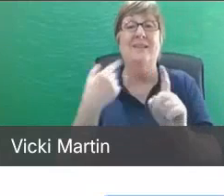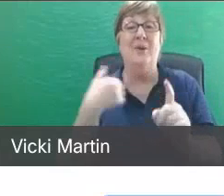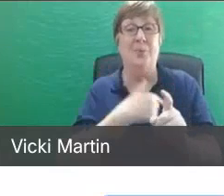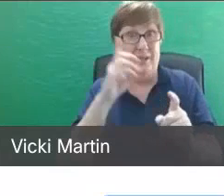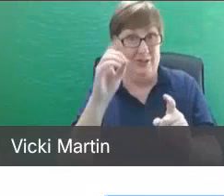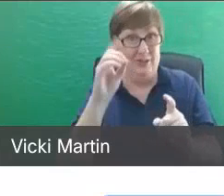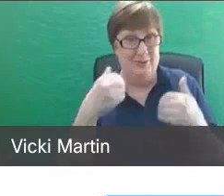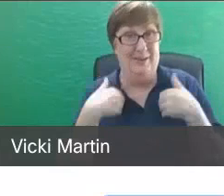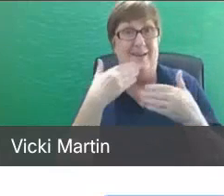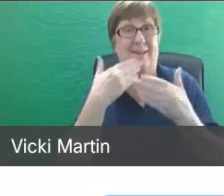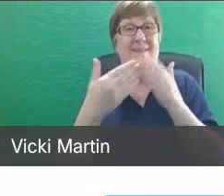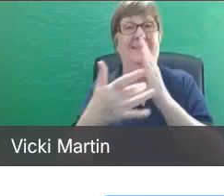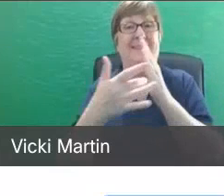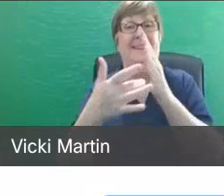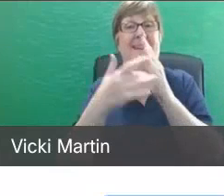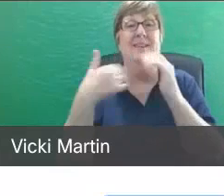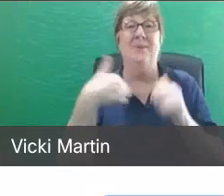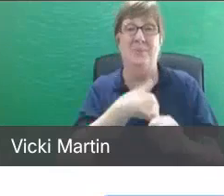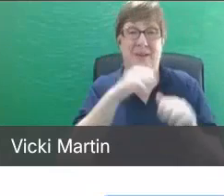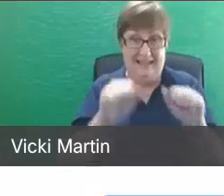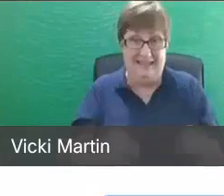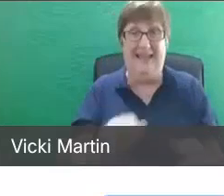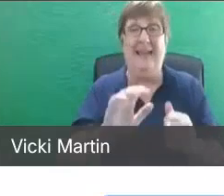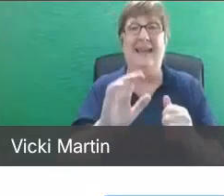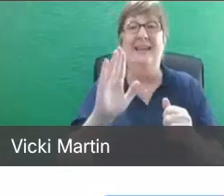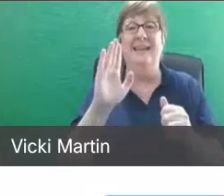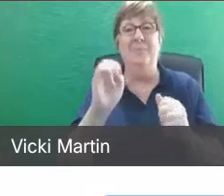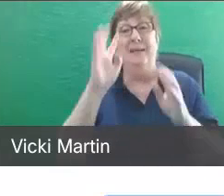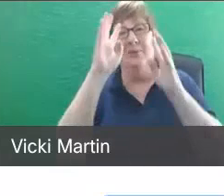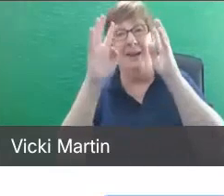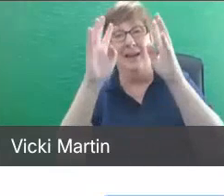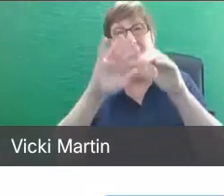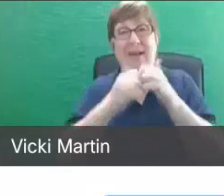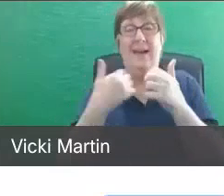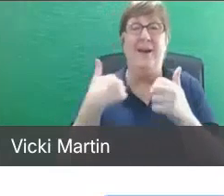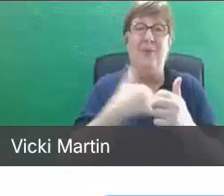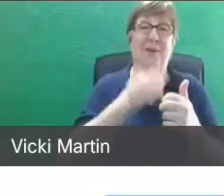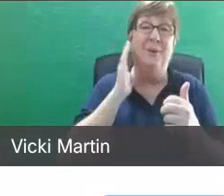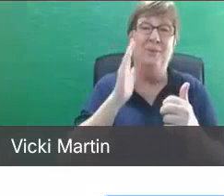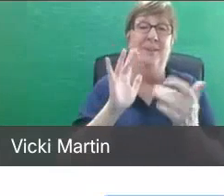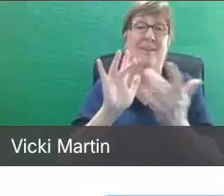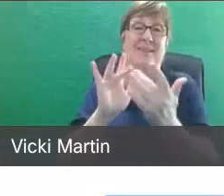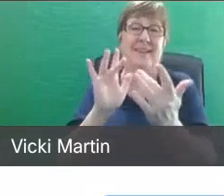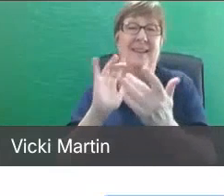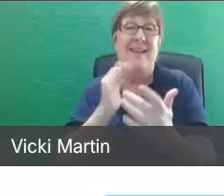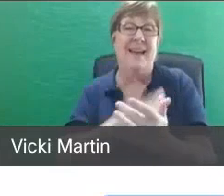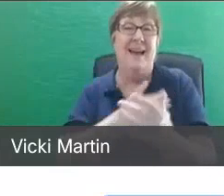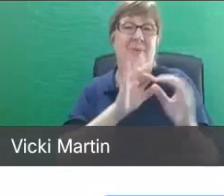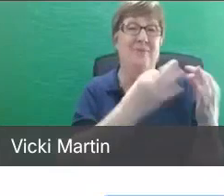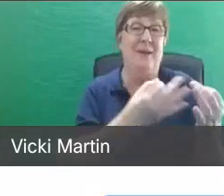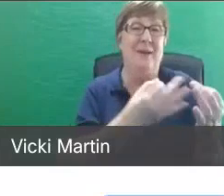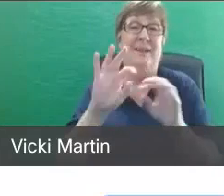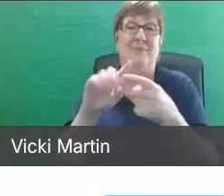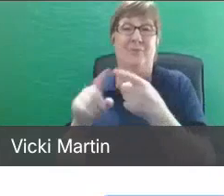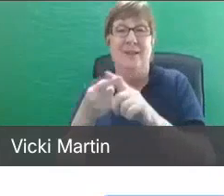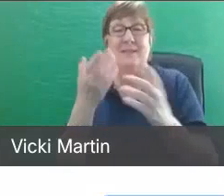in being able to connect with our family and friends, whether we're doing these Zoom calls, whether we're doing virtual